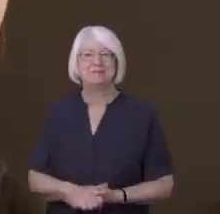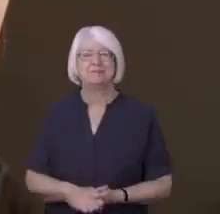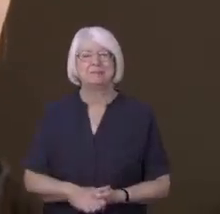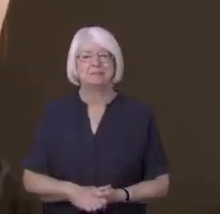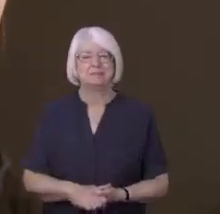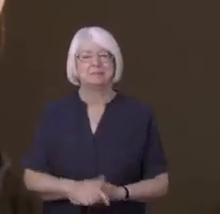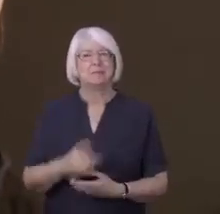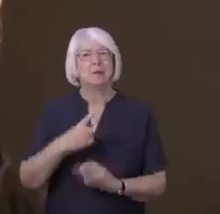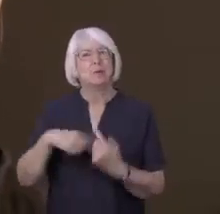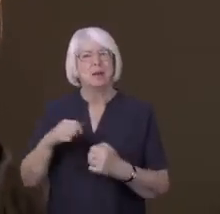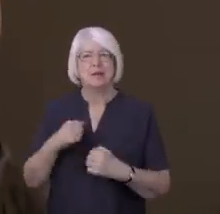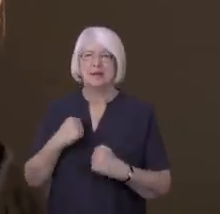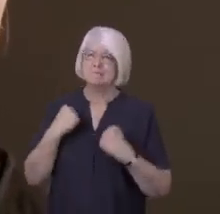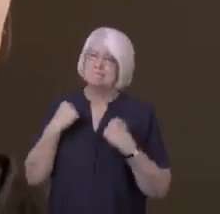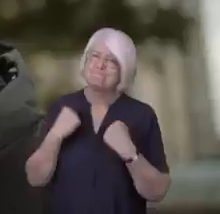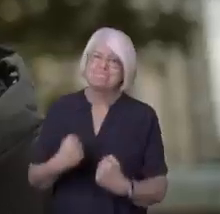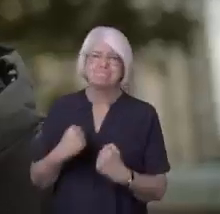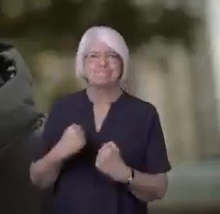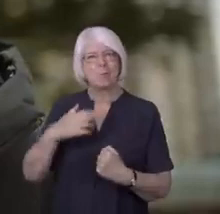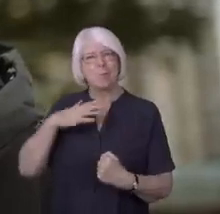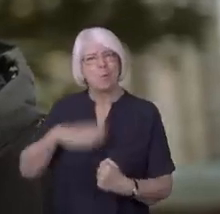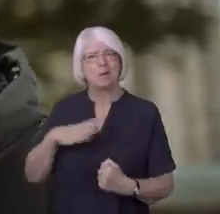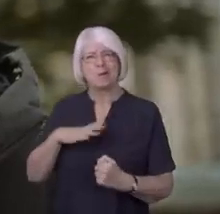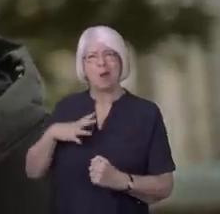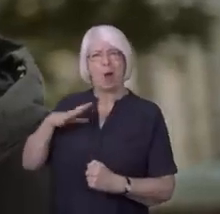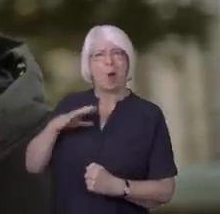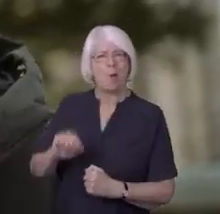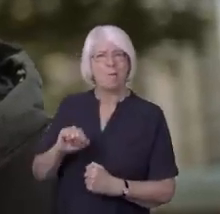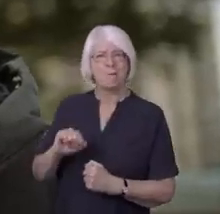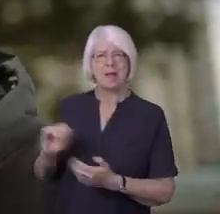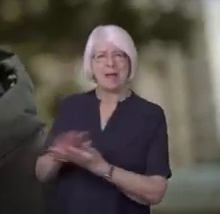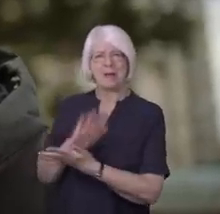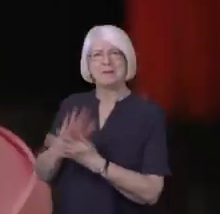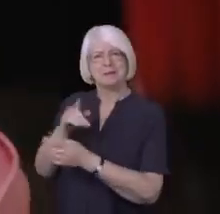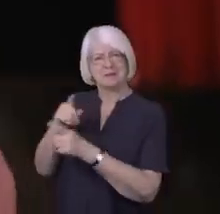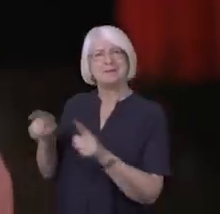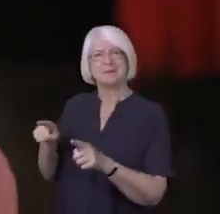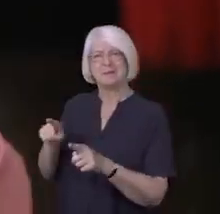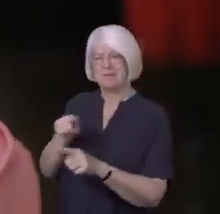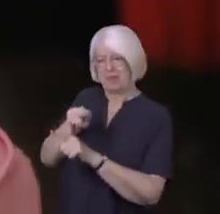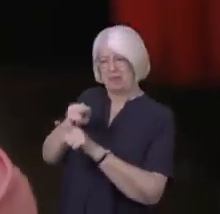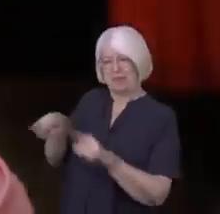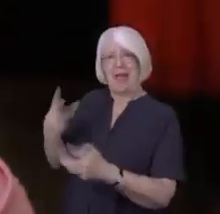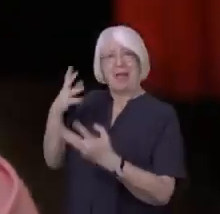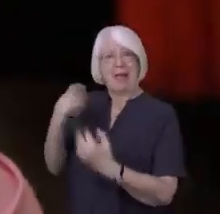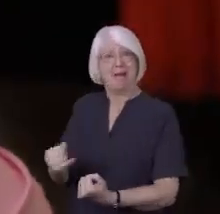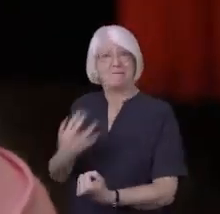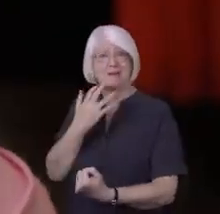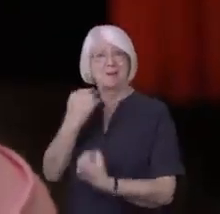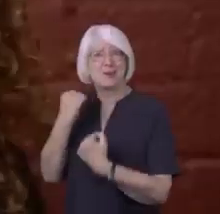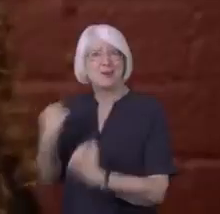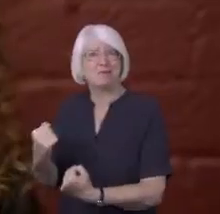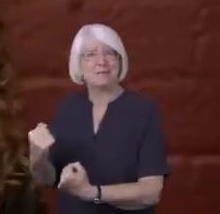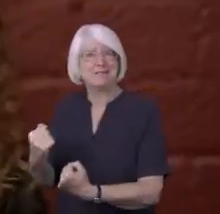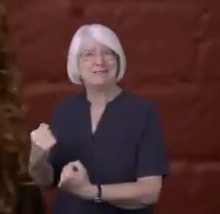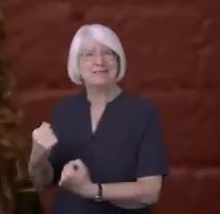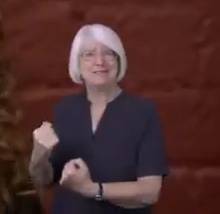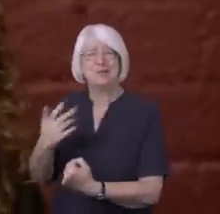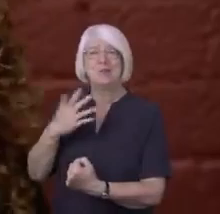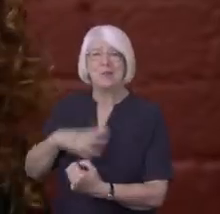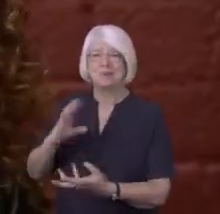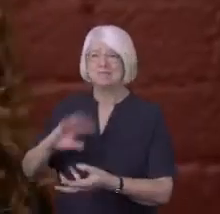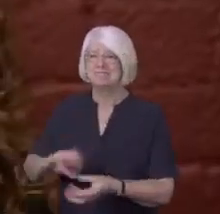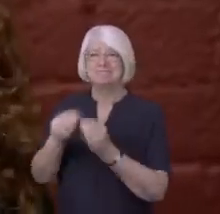We fight for the hope and happiness of young people, taking inspiration from their courage, creating a society built for all